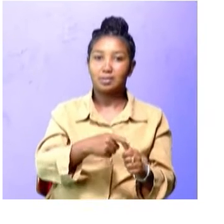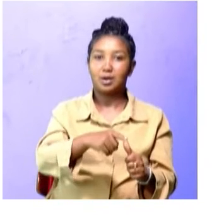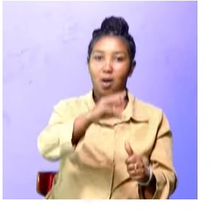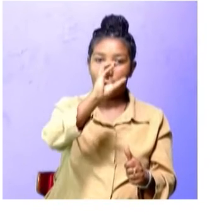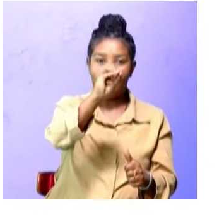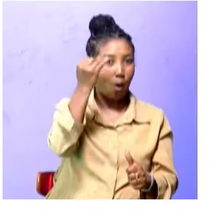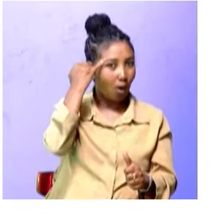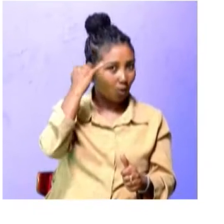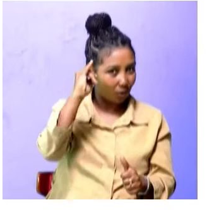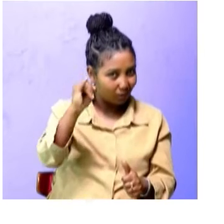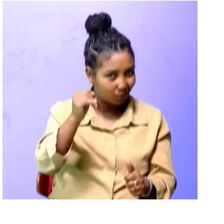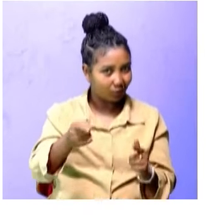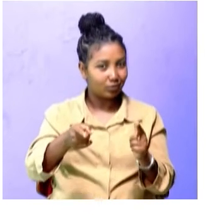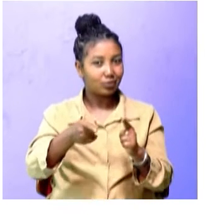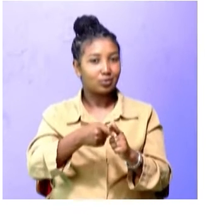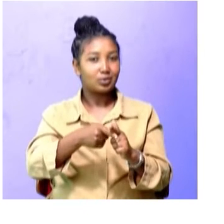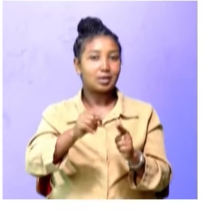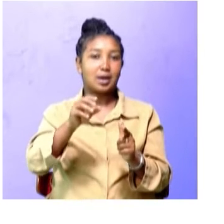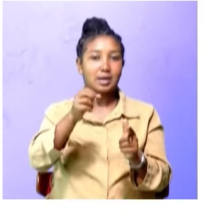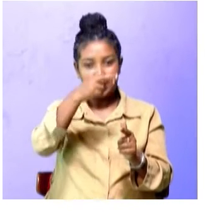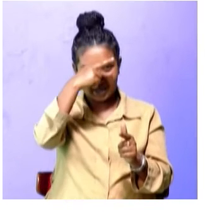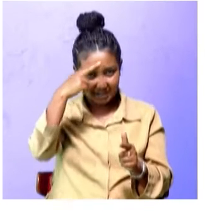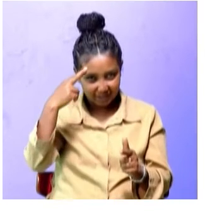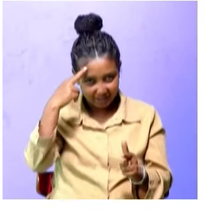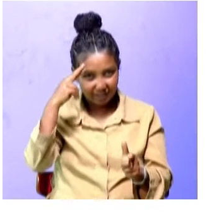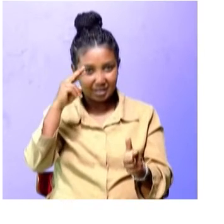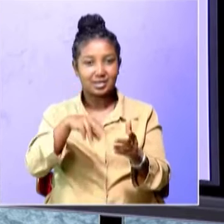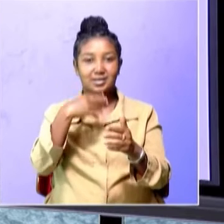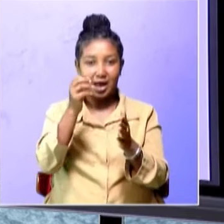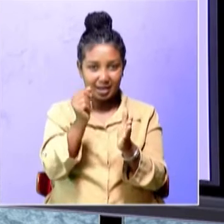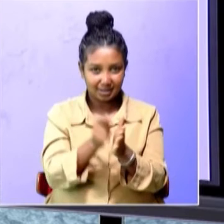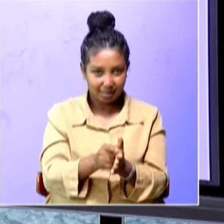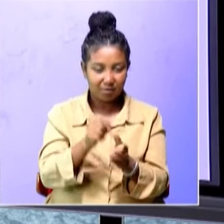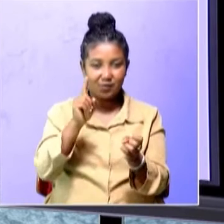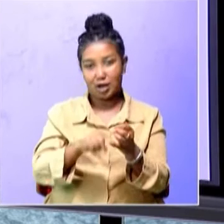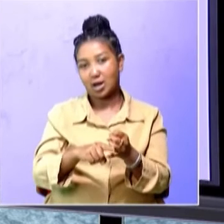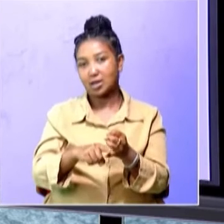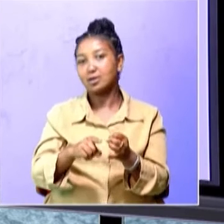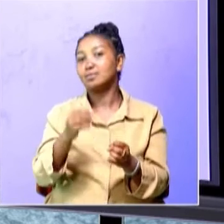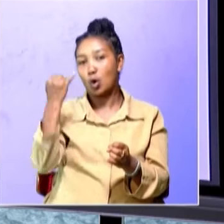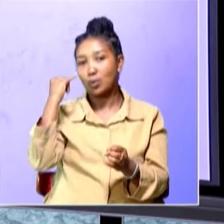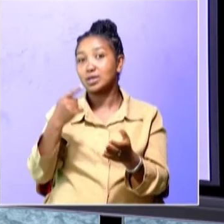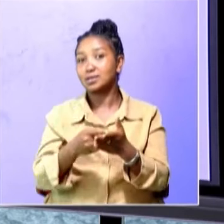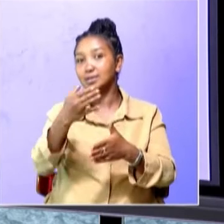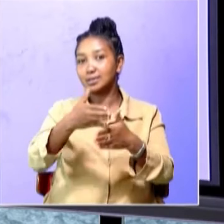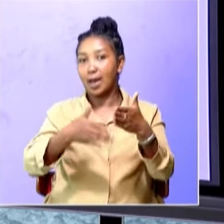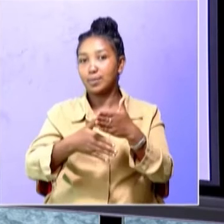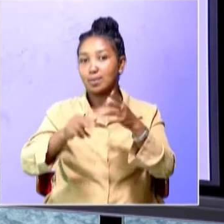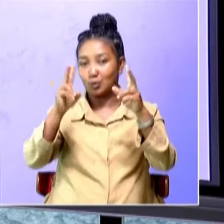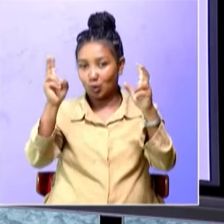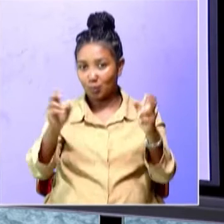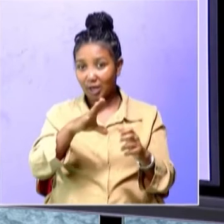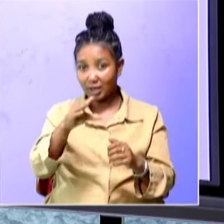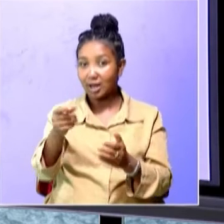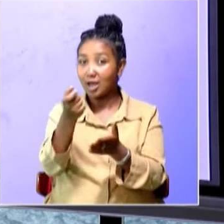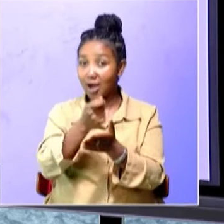reason and example, finally, opinion. Use this step with the topic